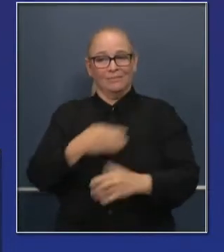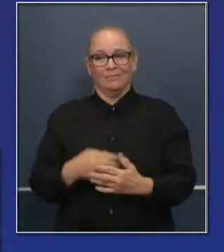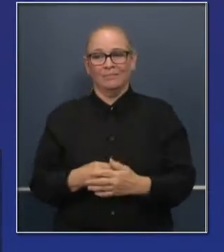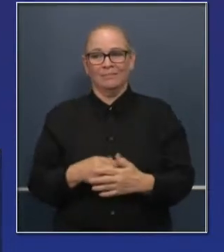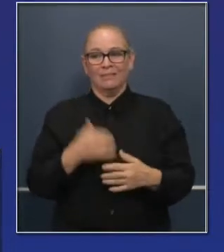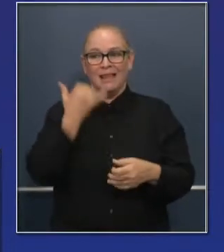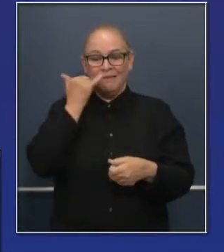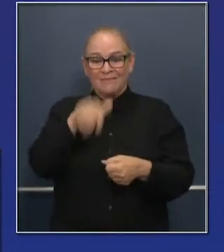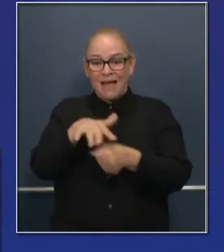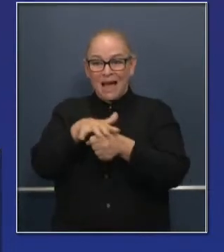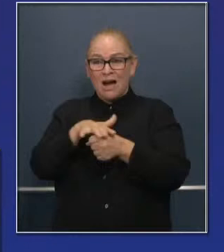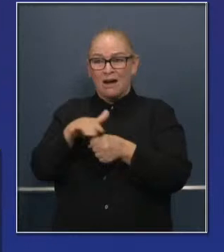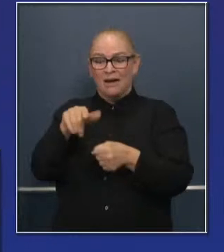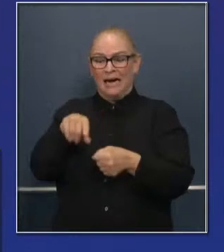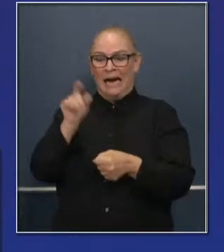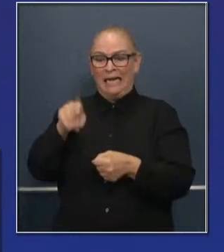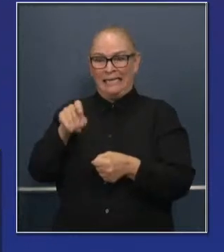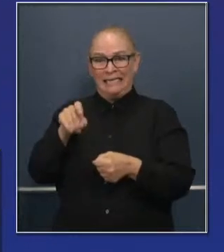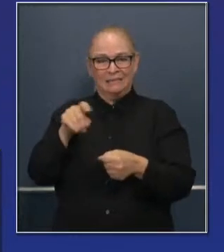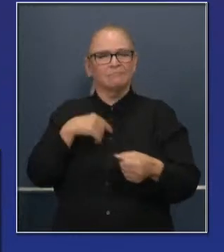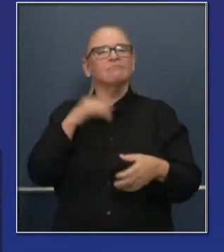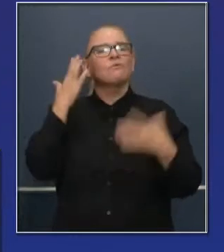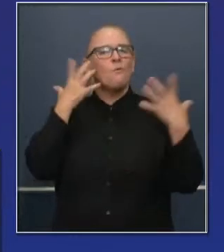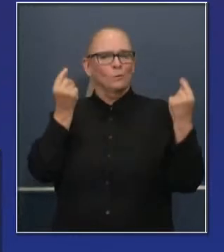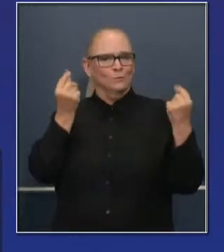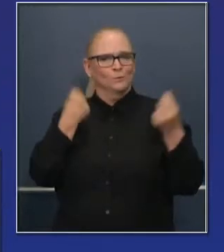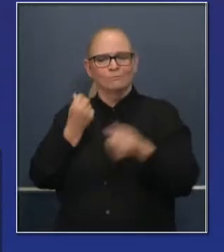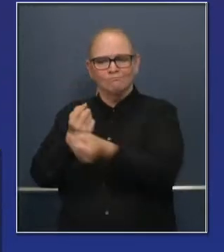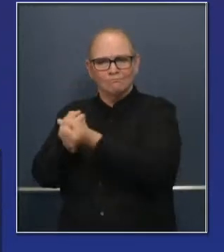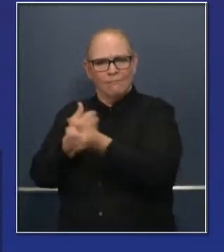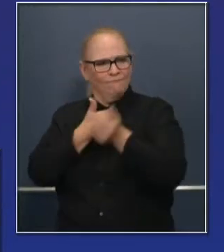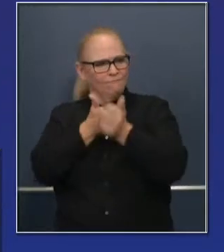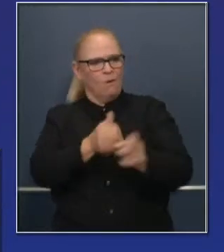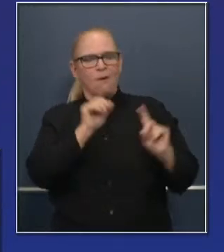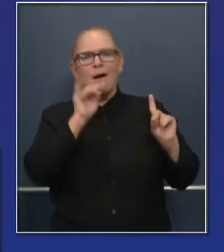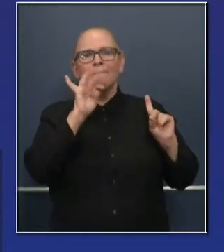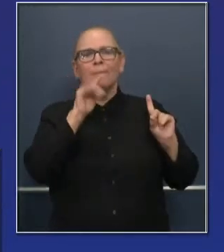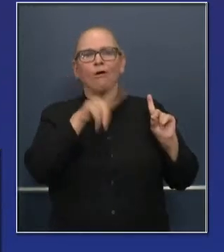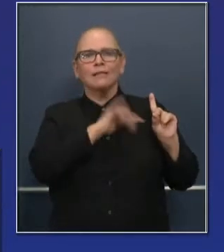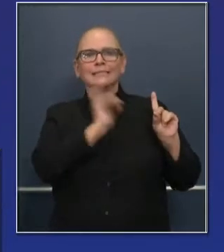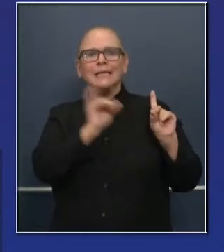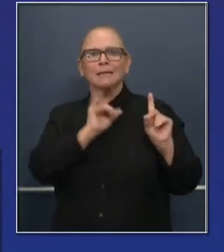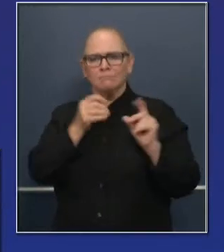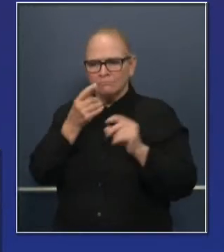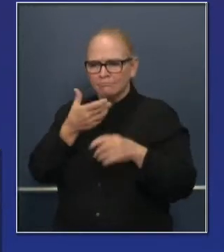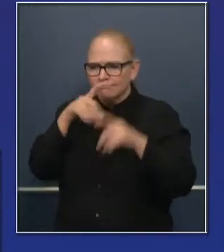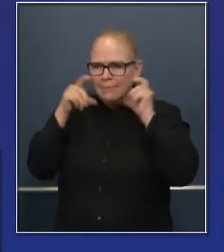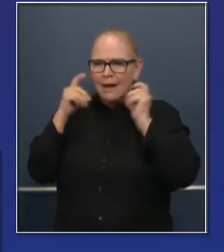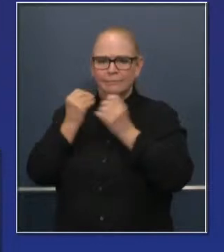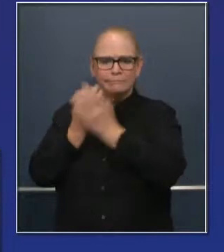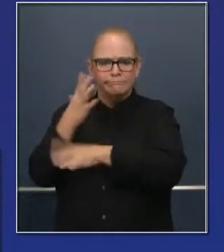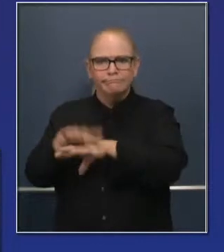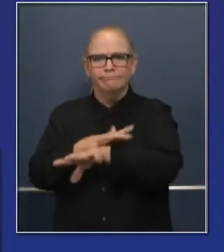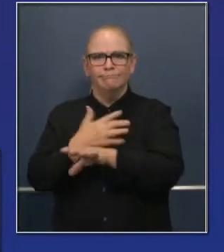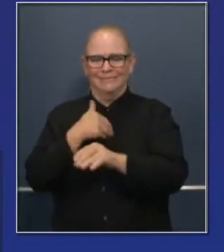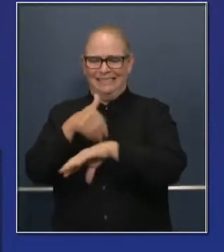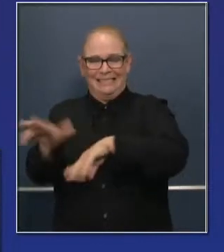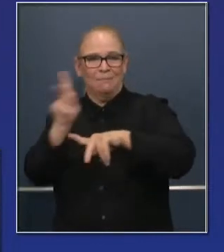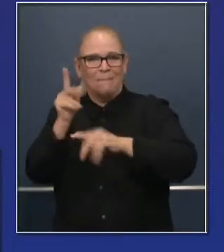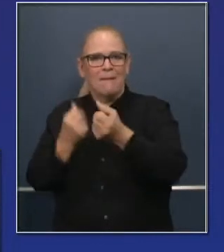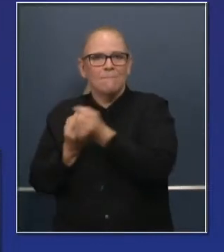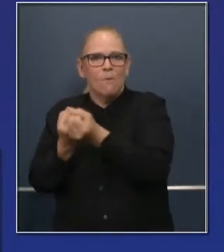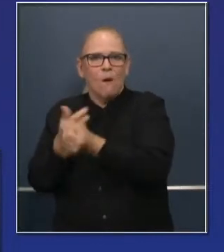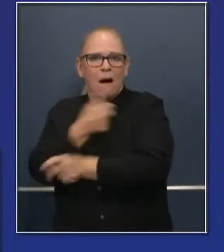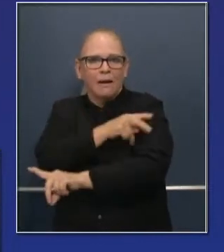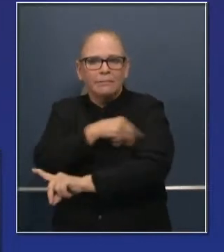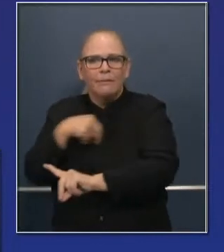both on personal protective gear, not just personnel, meeting the needs of the hospital system, providing additional supports,